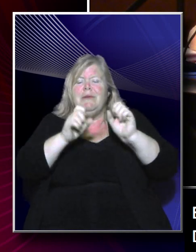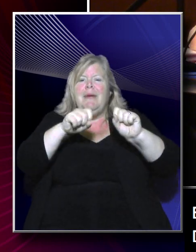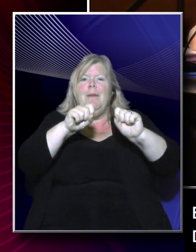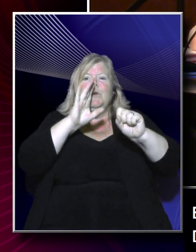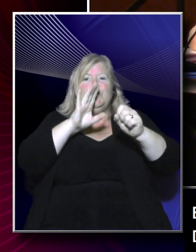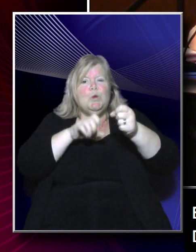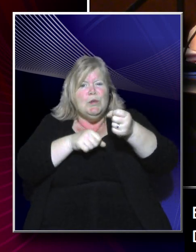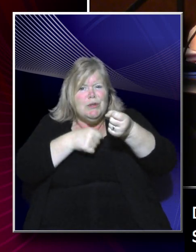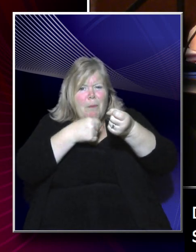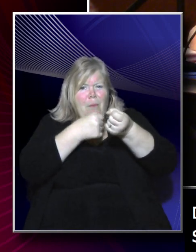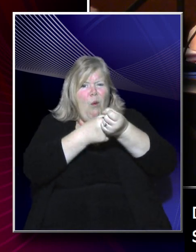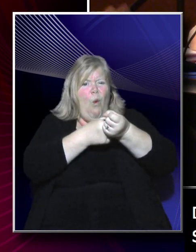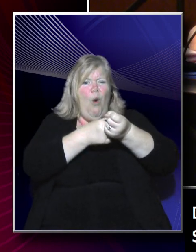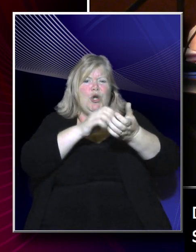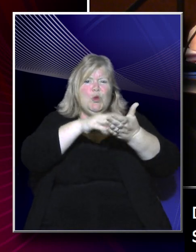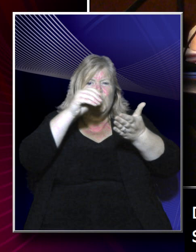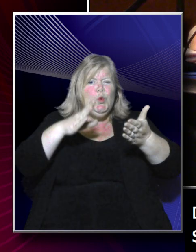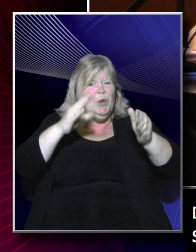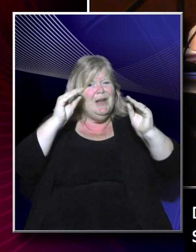students.